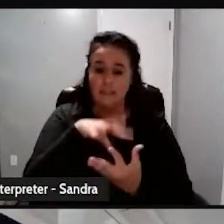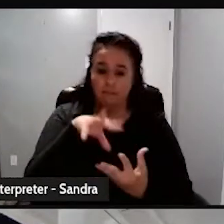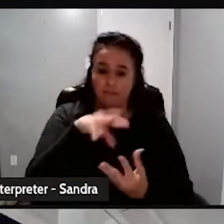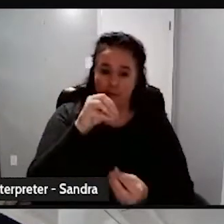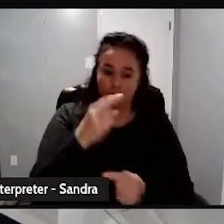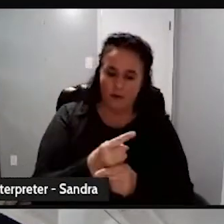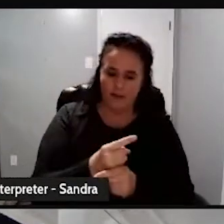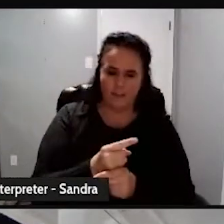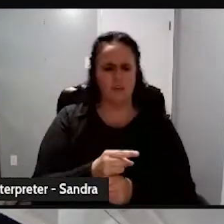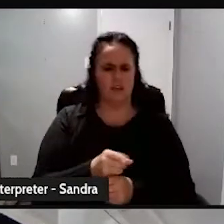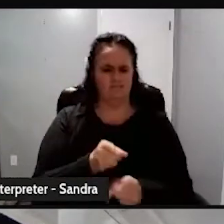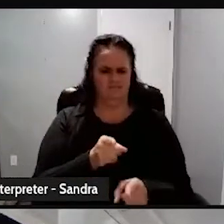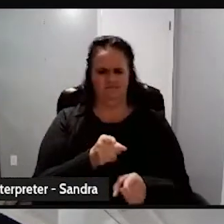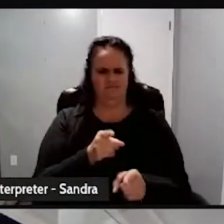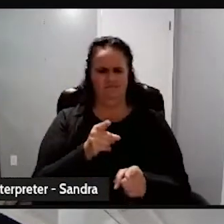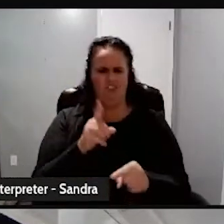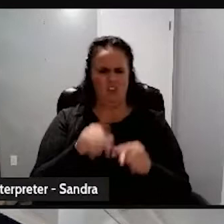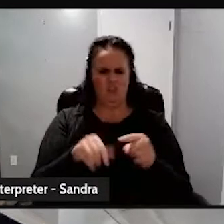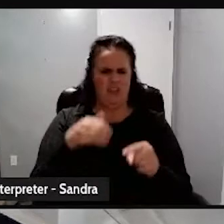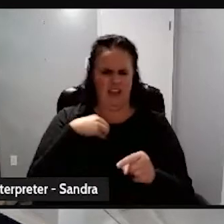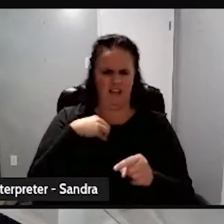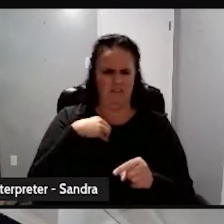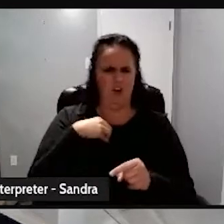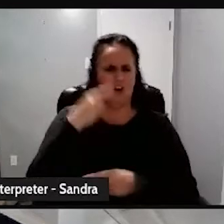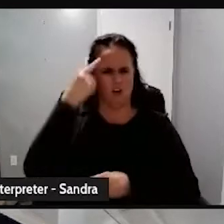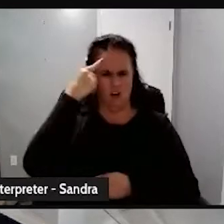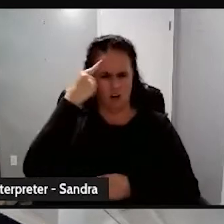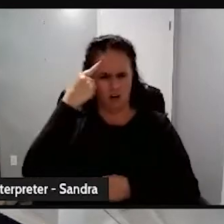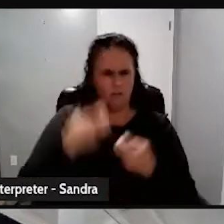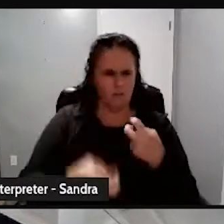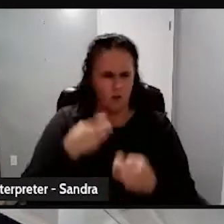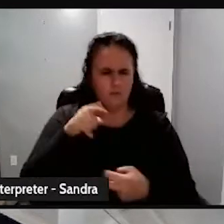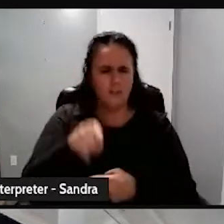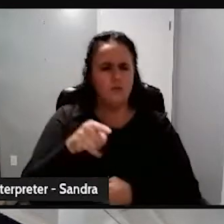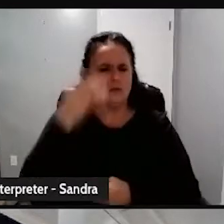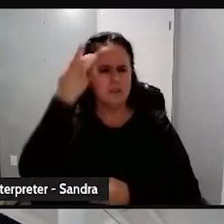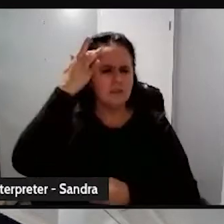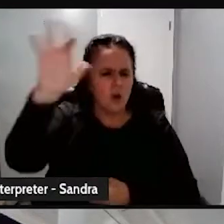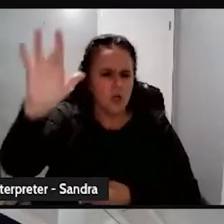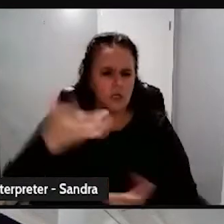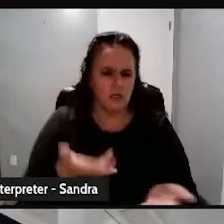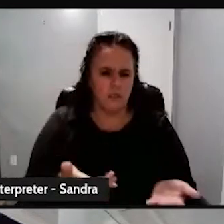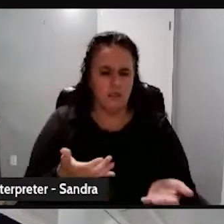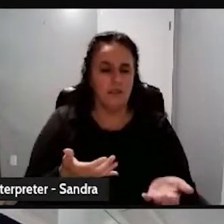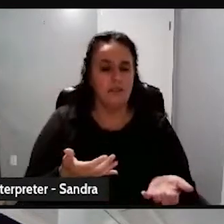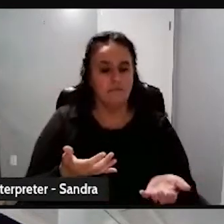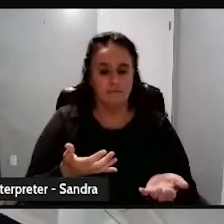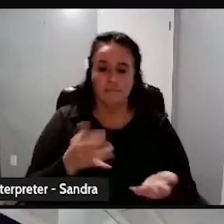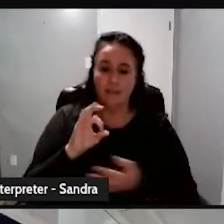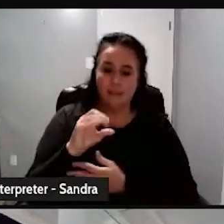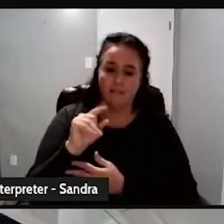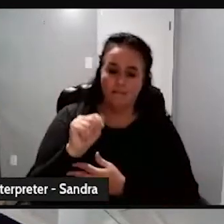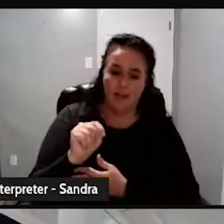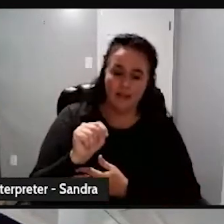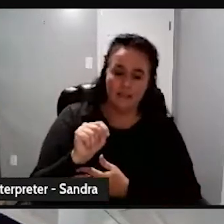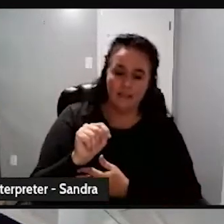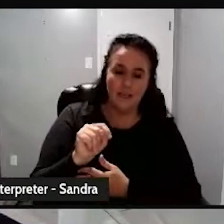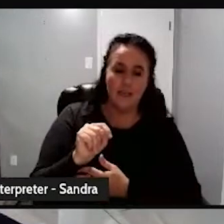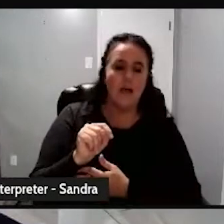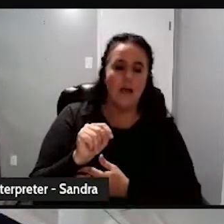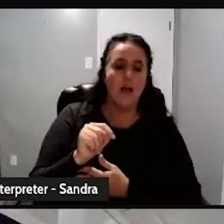you can't have cognitive problems because you're so bright. And the fact is that cognition is not just